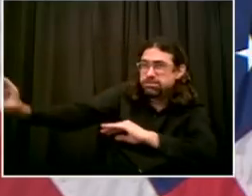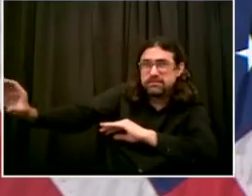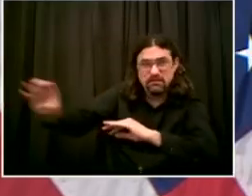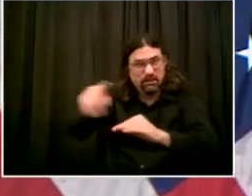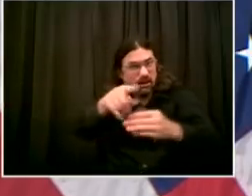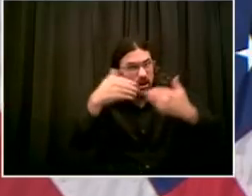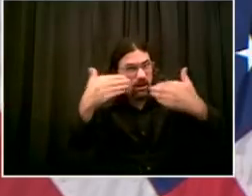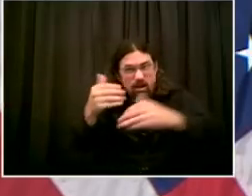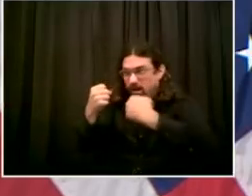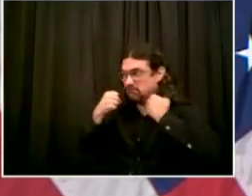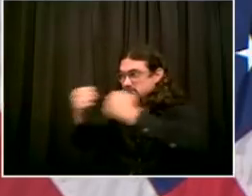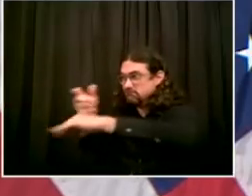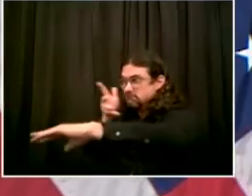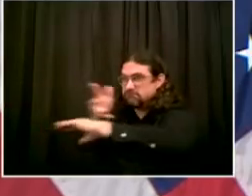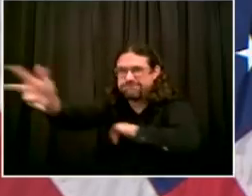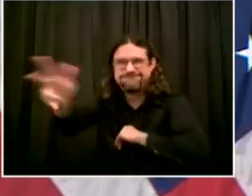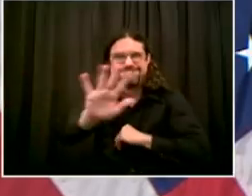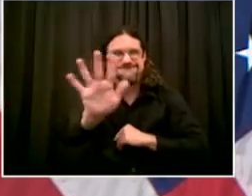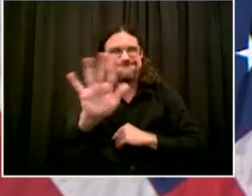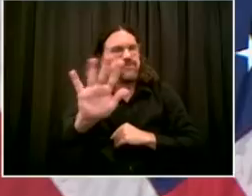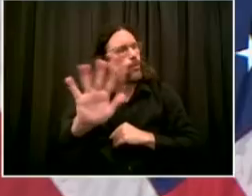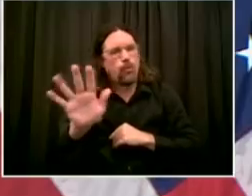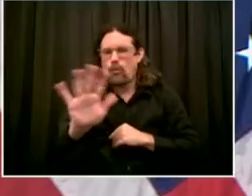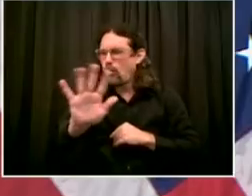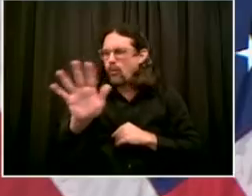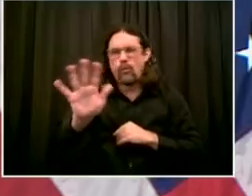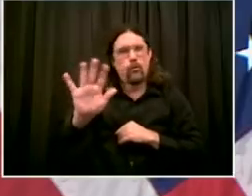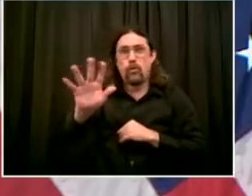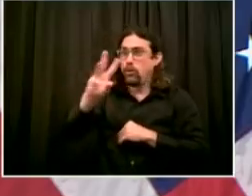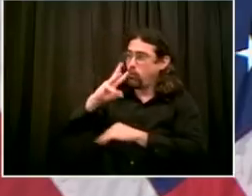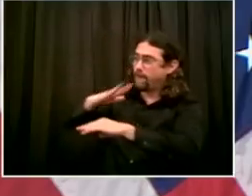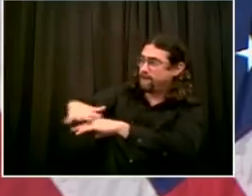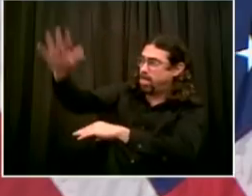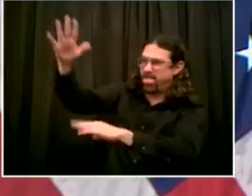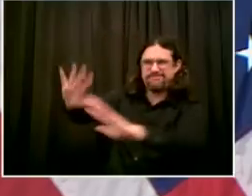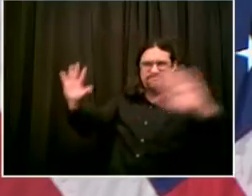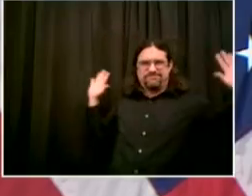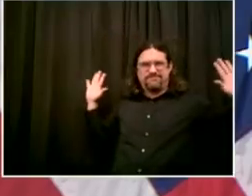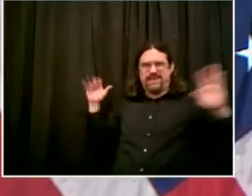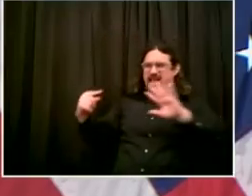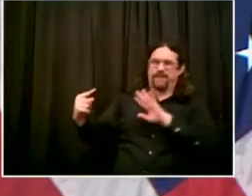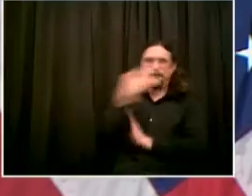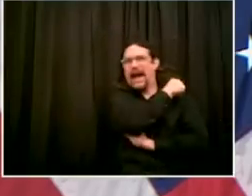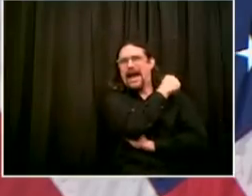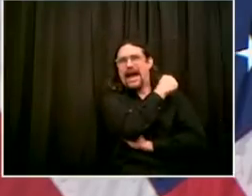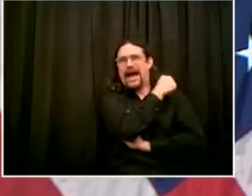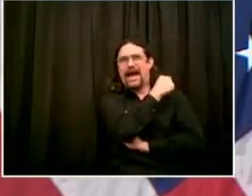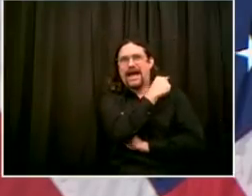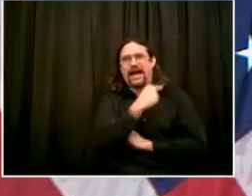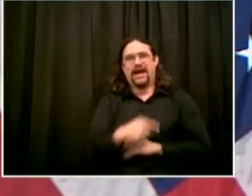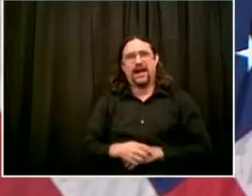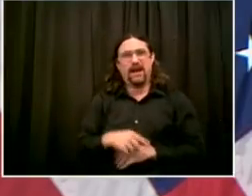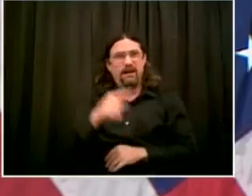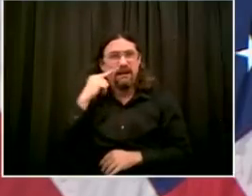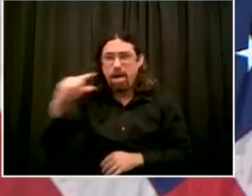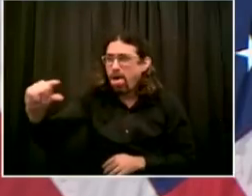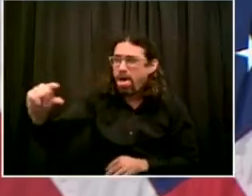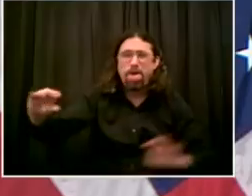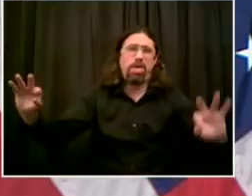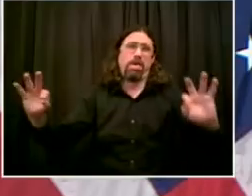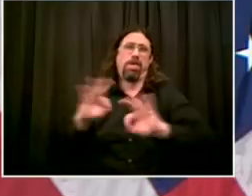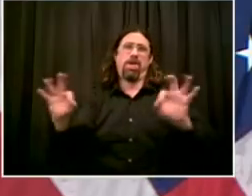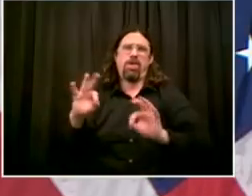water to carry away most cars. And as a reminder, as the mayor said, we really want to encourage everybody to always check